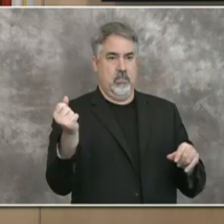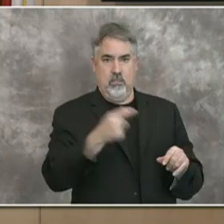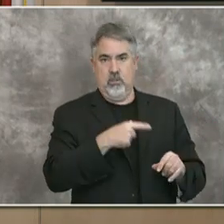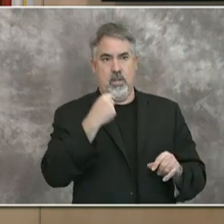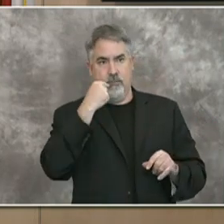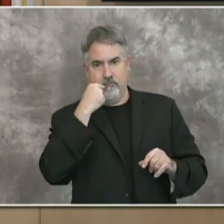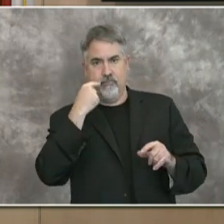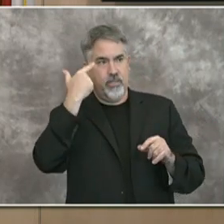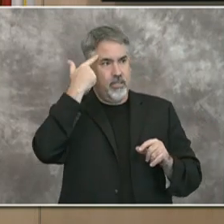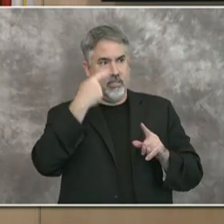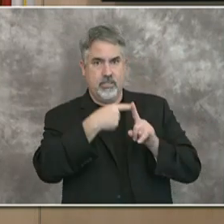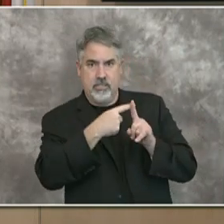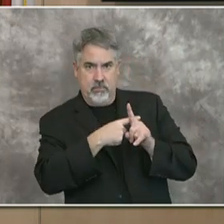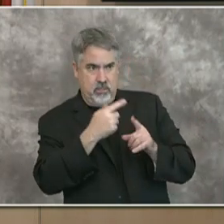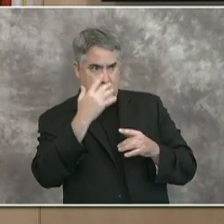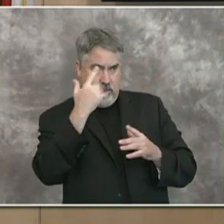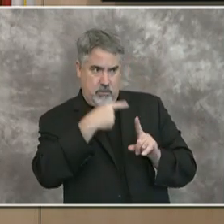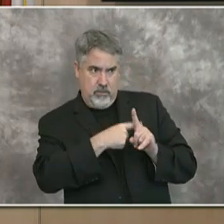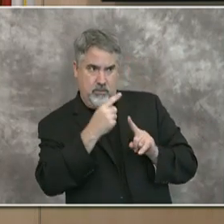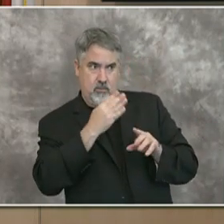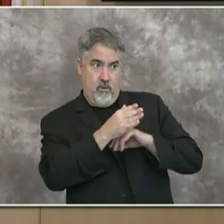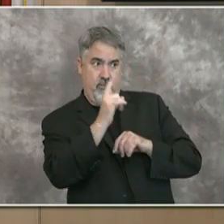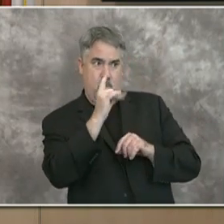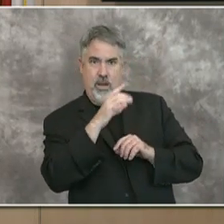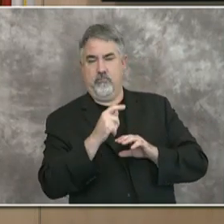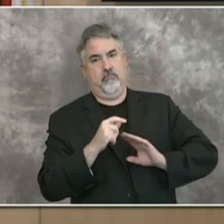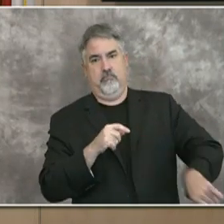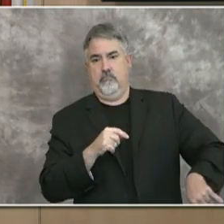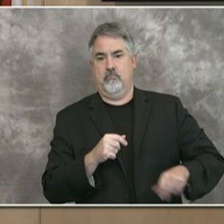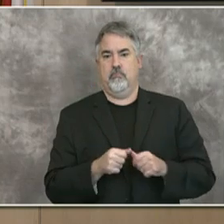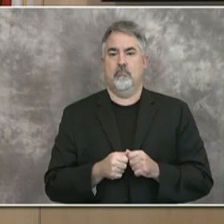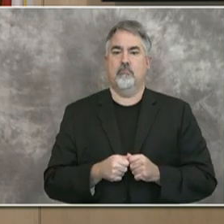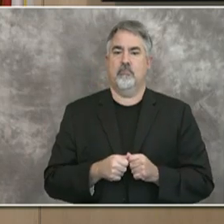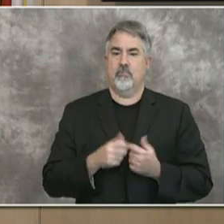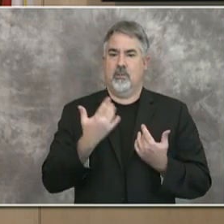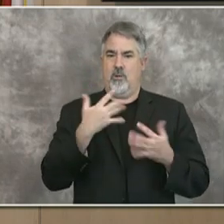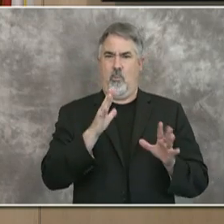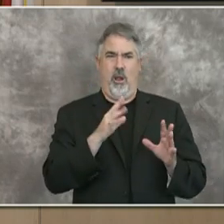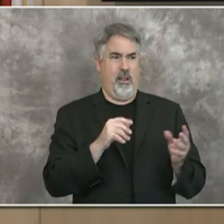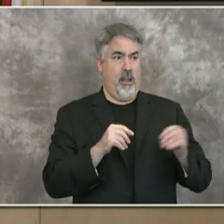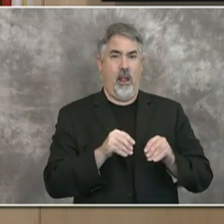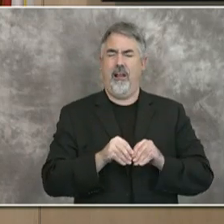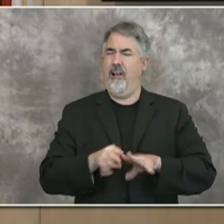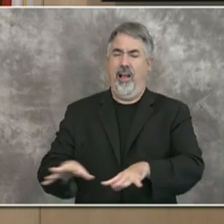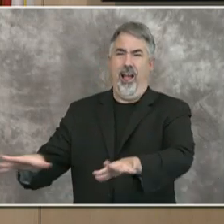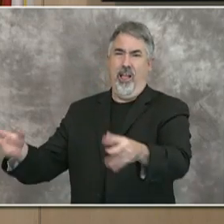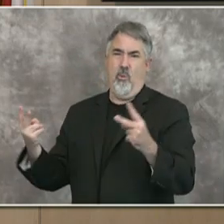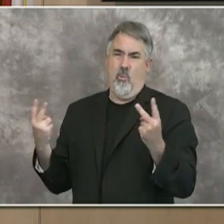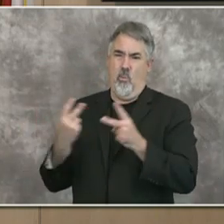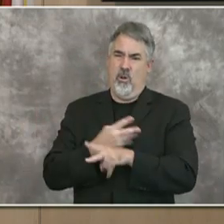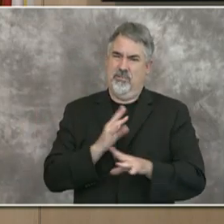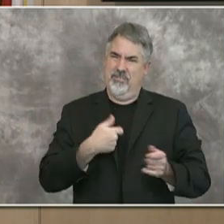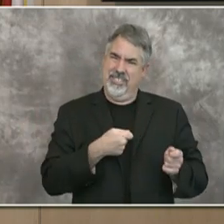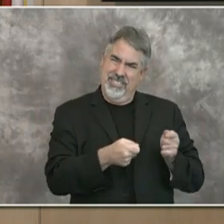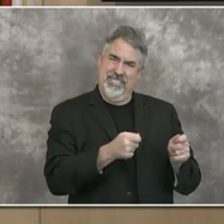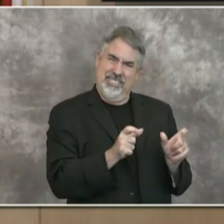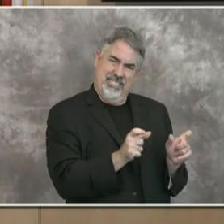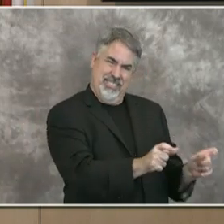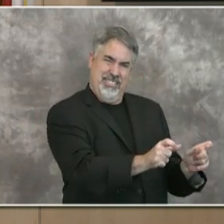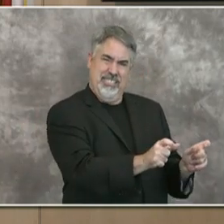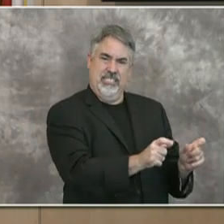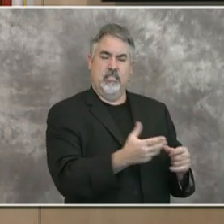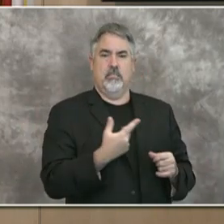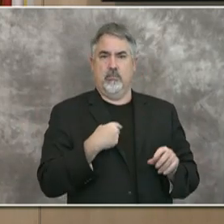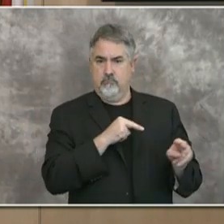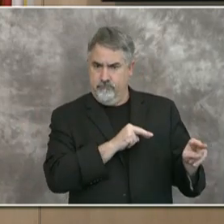see massive significant spikes is by changing our individual behavior and having ready surveillance in place to identify